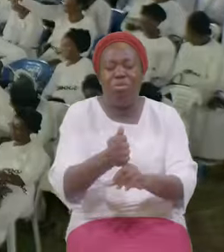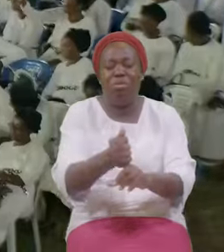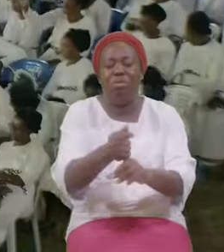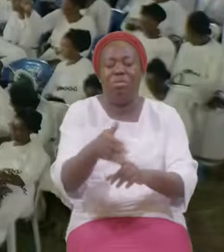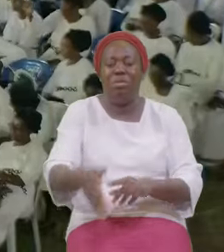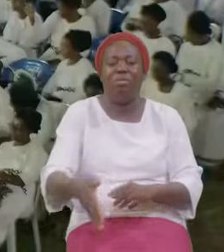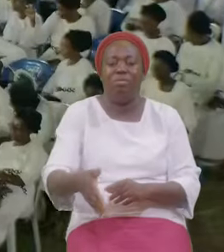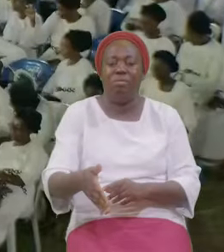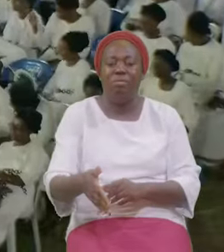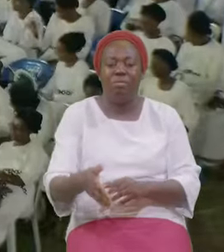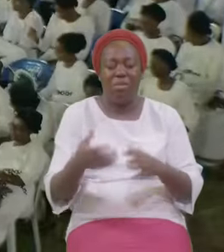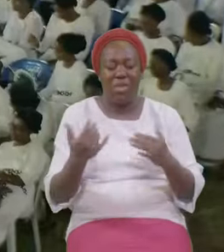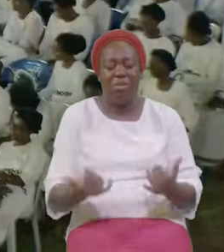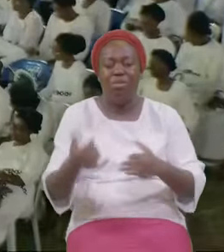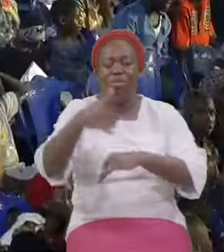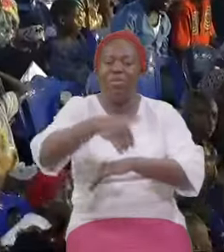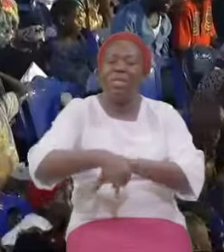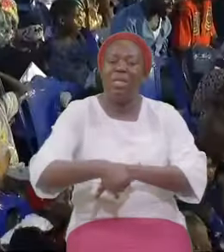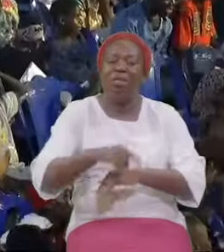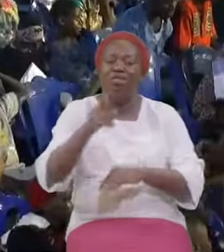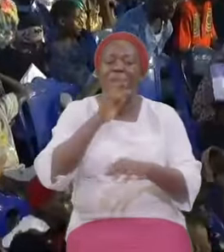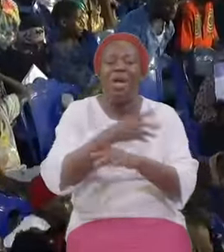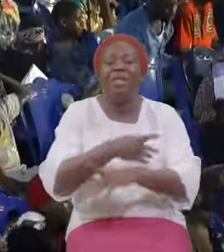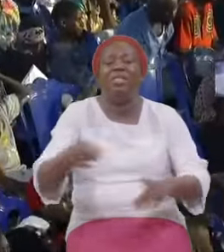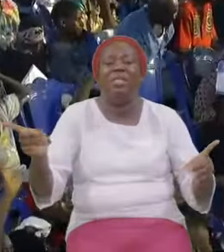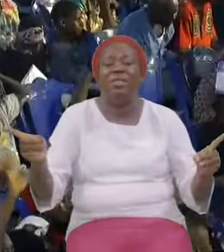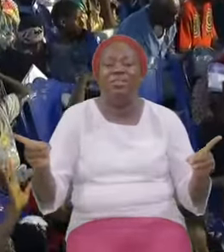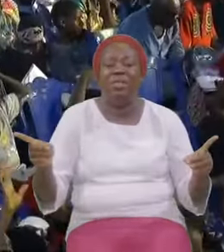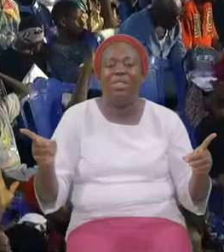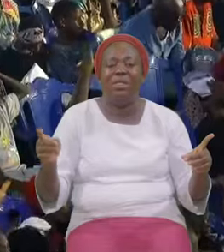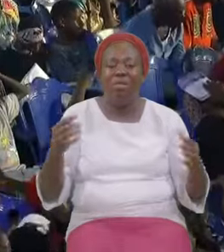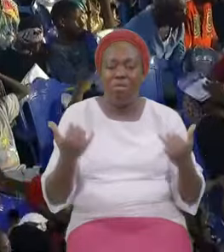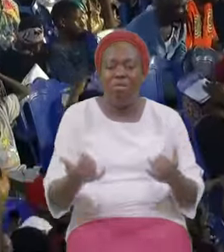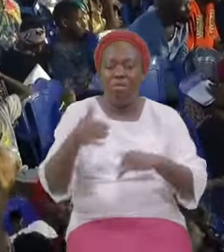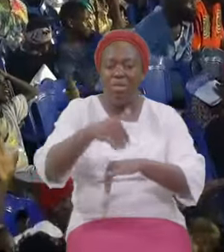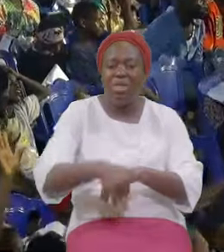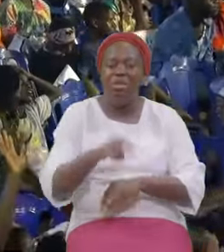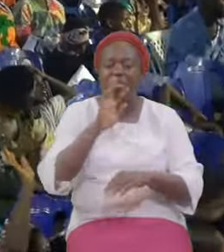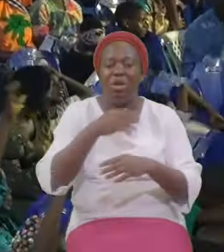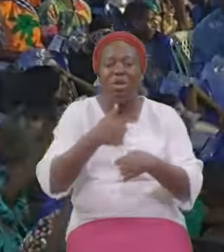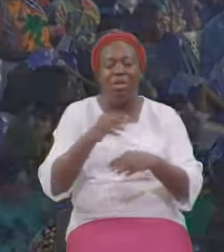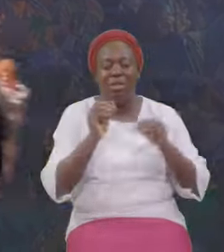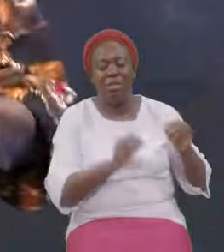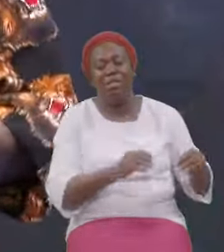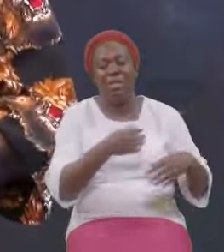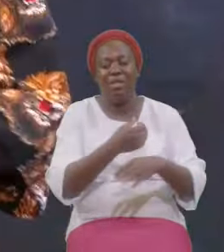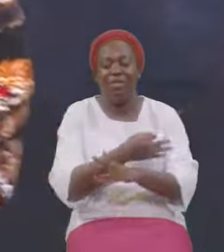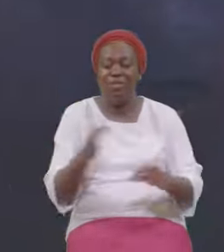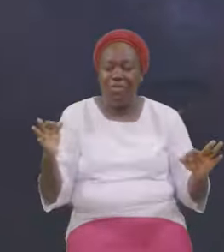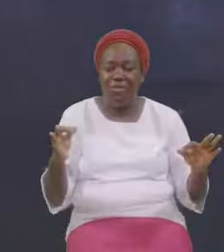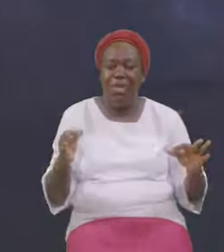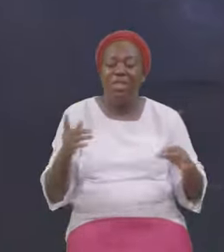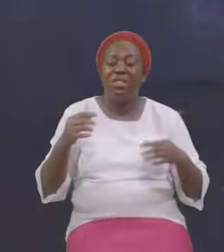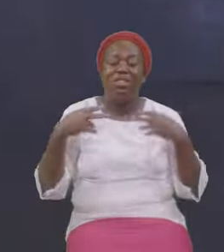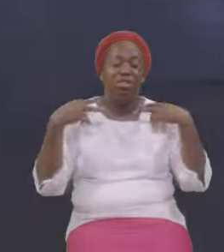Yeah. Tonight, you are delivered. Yeah. Tonight, you are set free. Yeah. The yokes in your life,